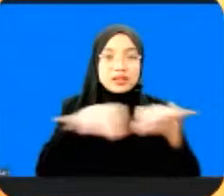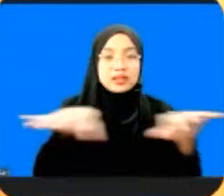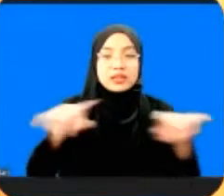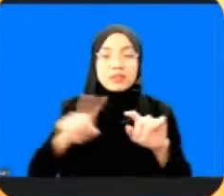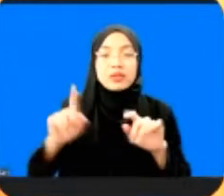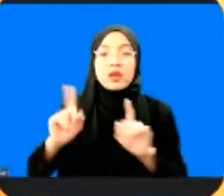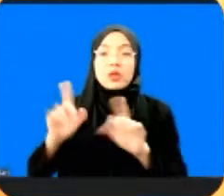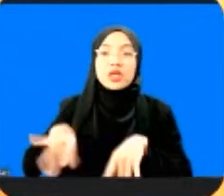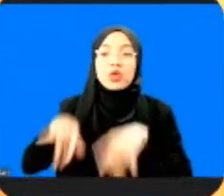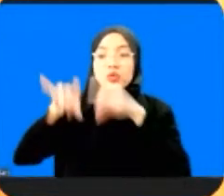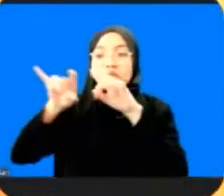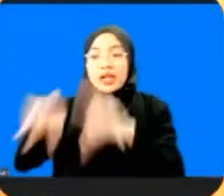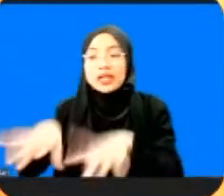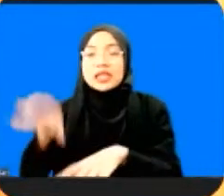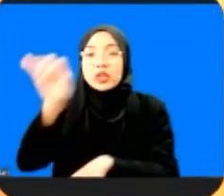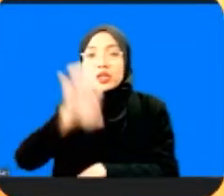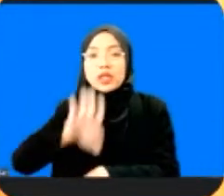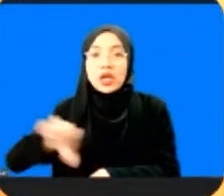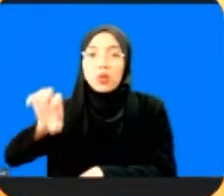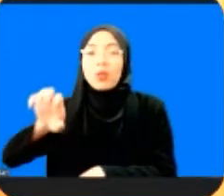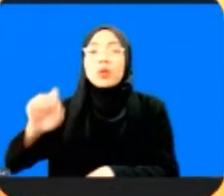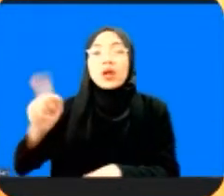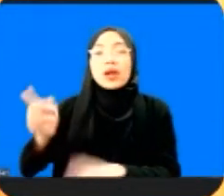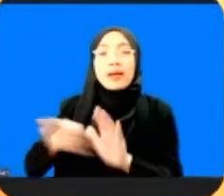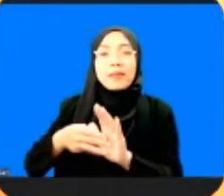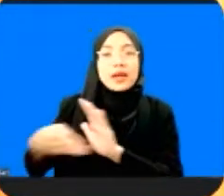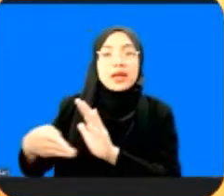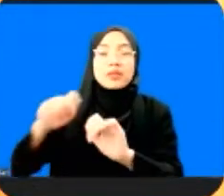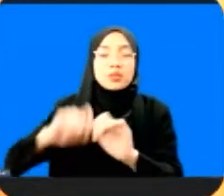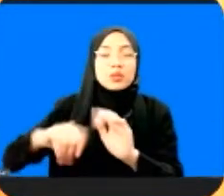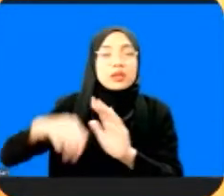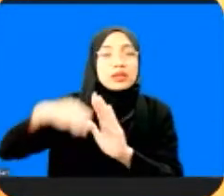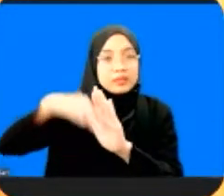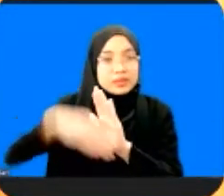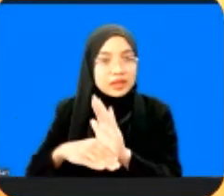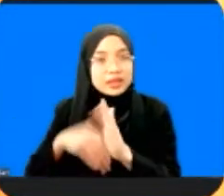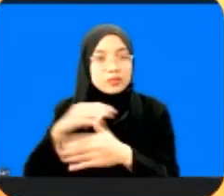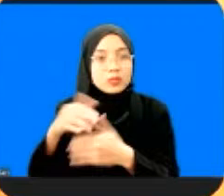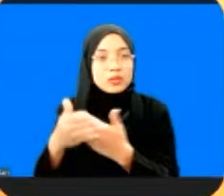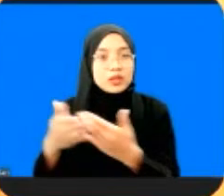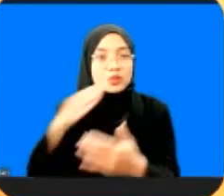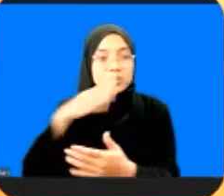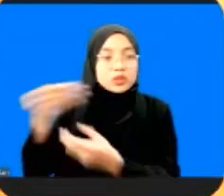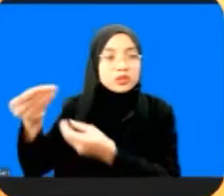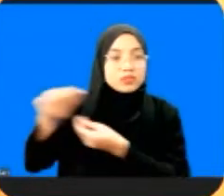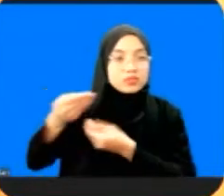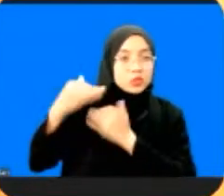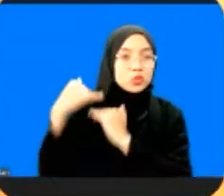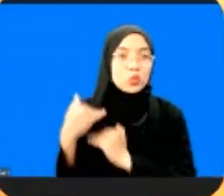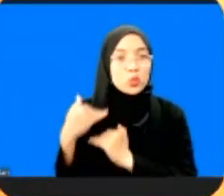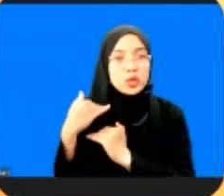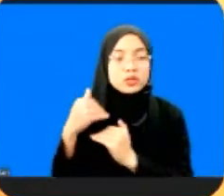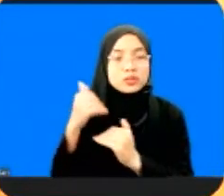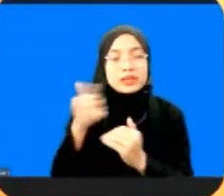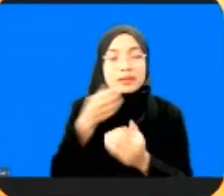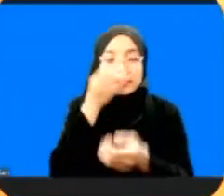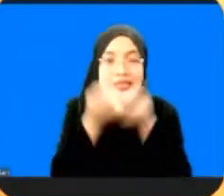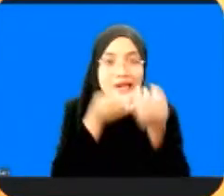schemes, they mandate us to report how our systems work, the effectiveness of our